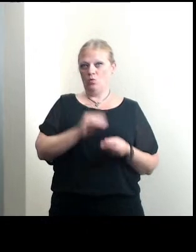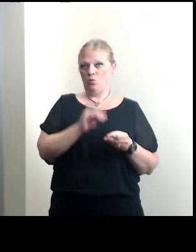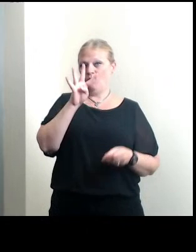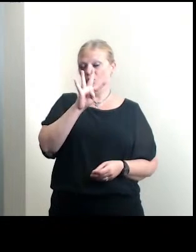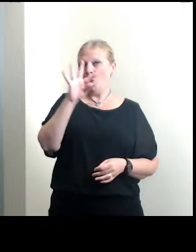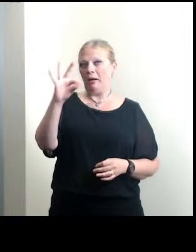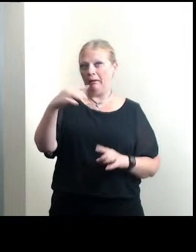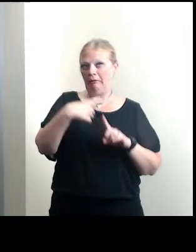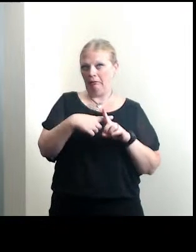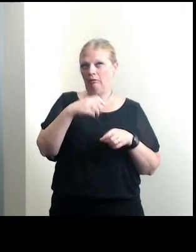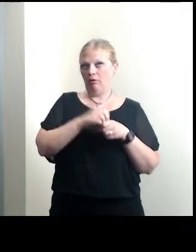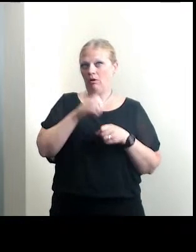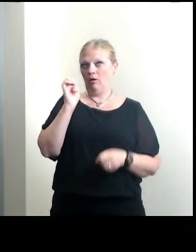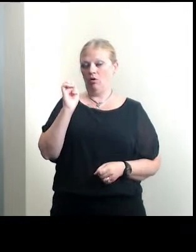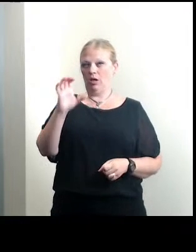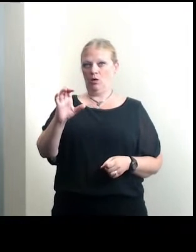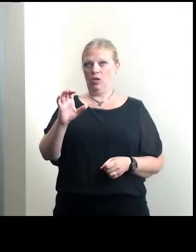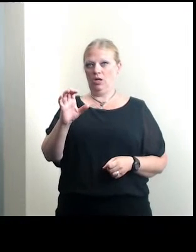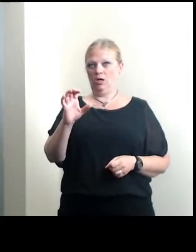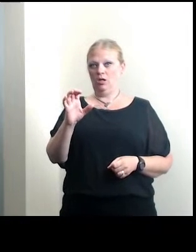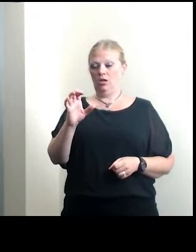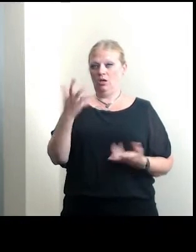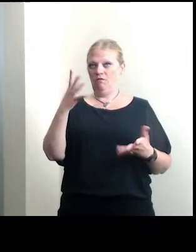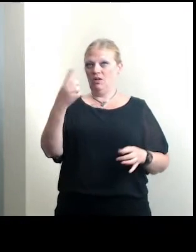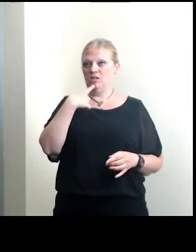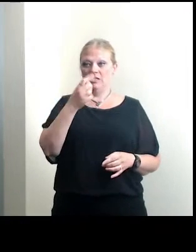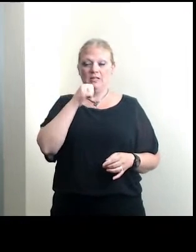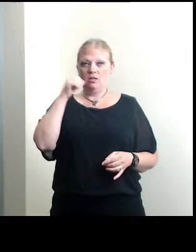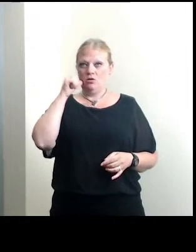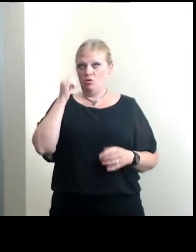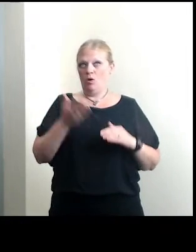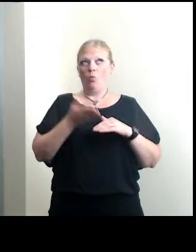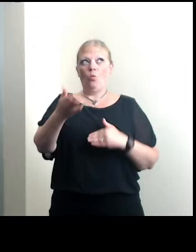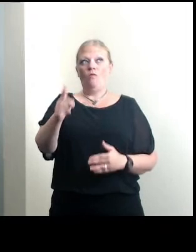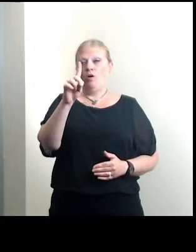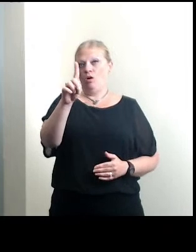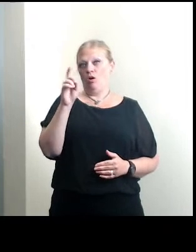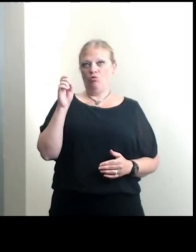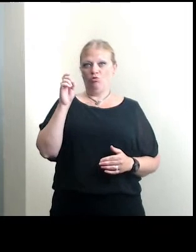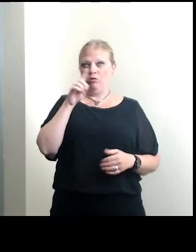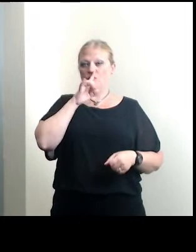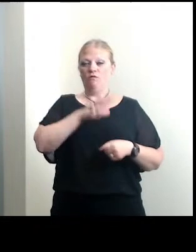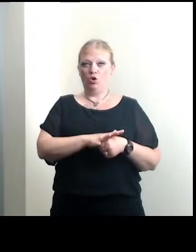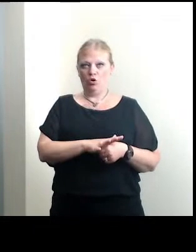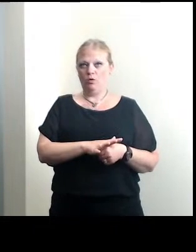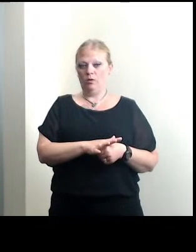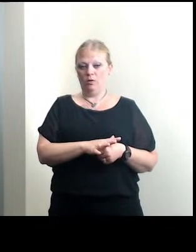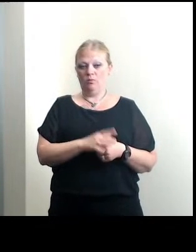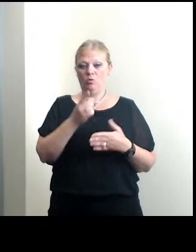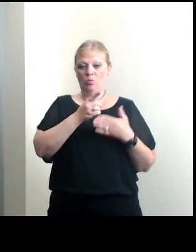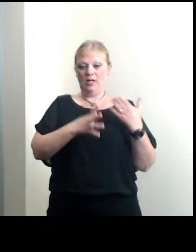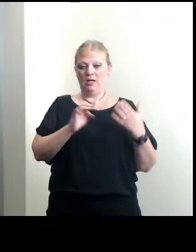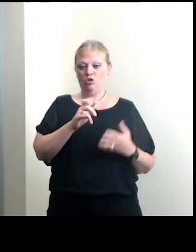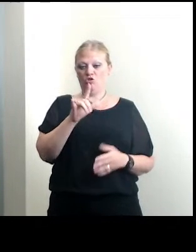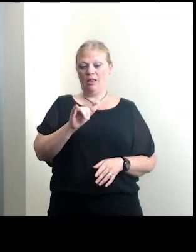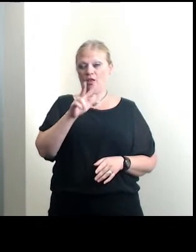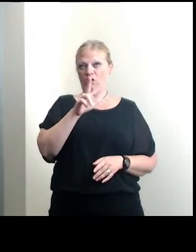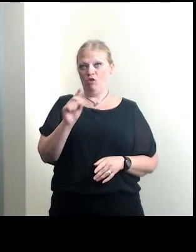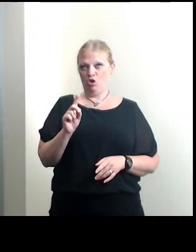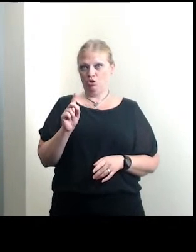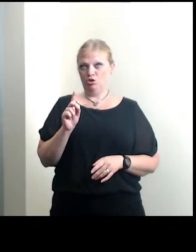cases in Erie County. As I noted yesterday, we had more than 100 cases that were confirmed. For the week ending July